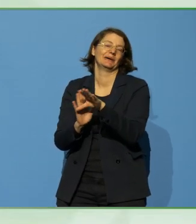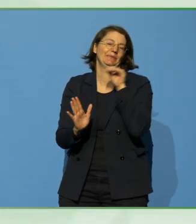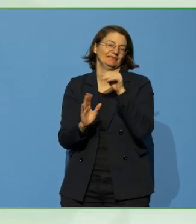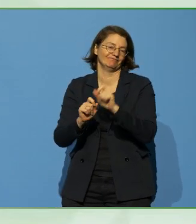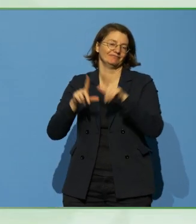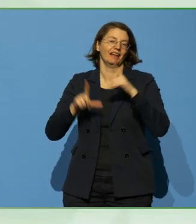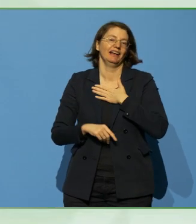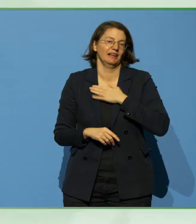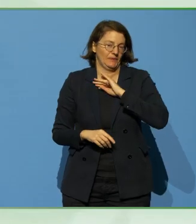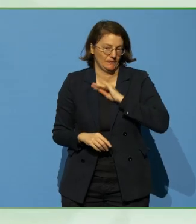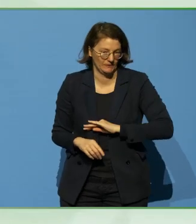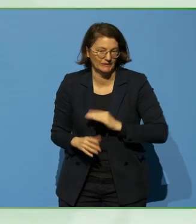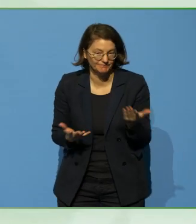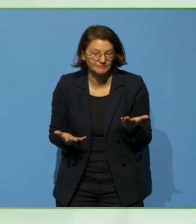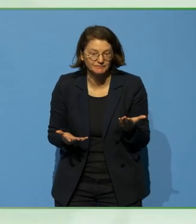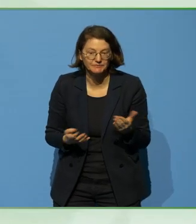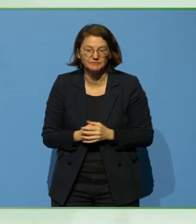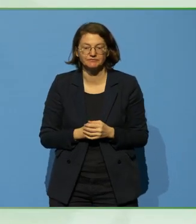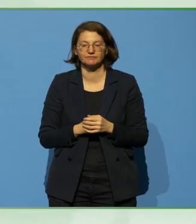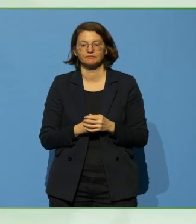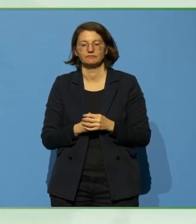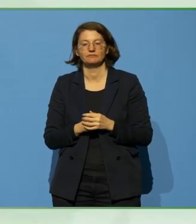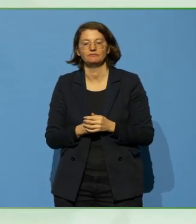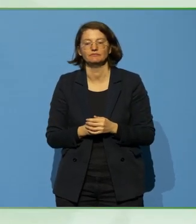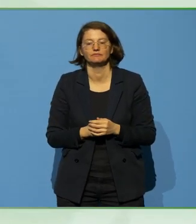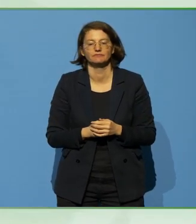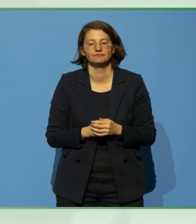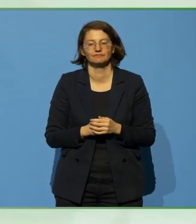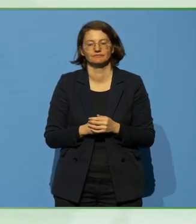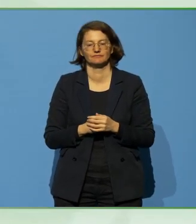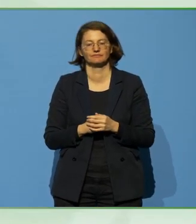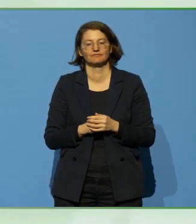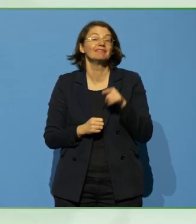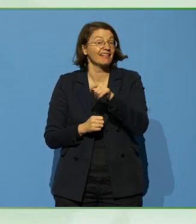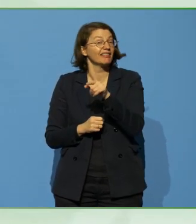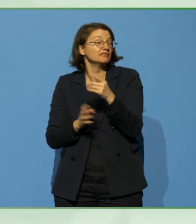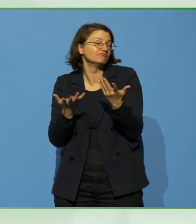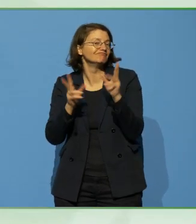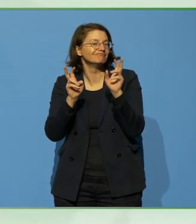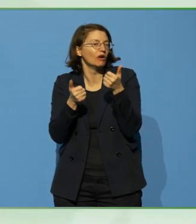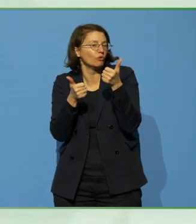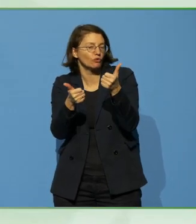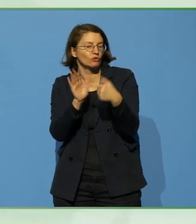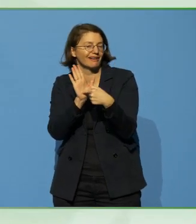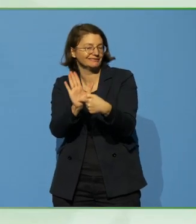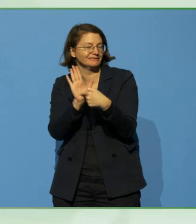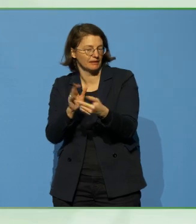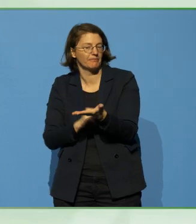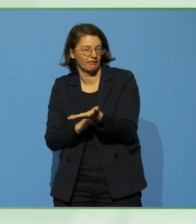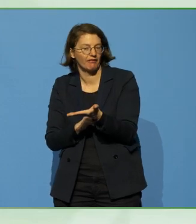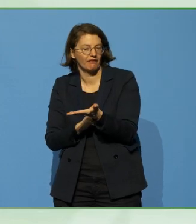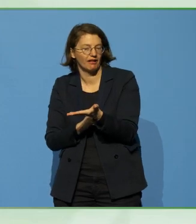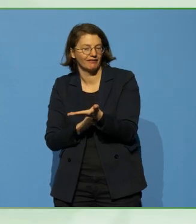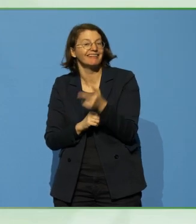that. I think that's one of the good examples on how to use this technology. We also need to, you know,